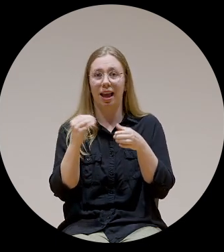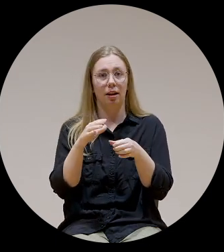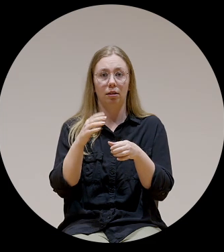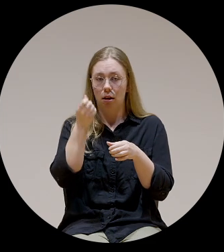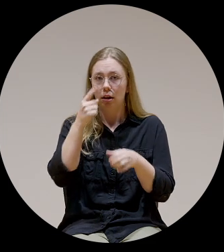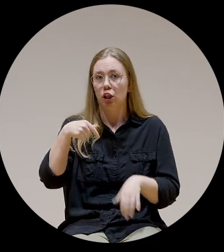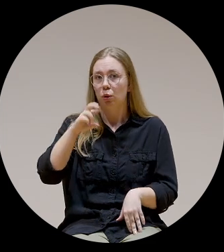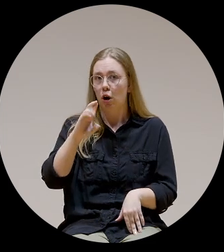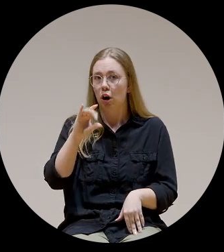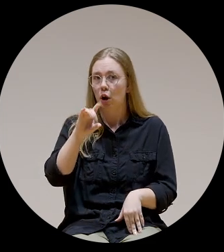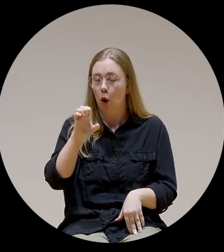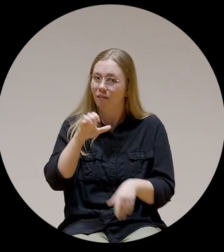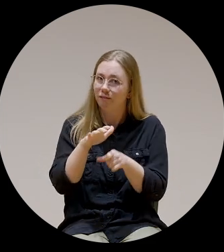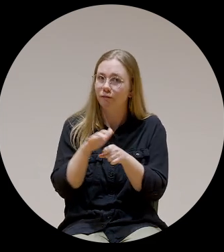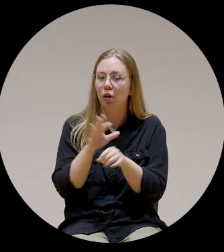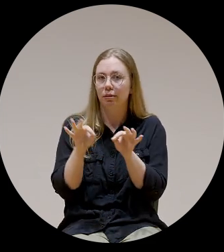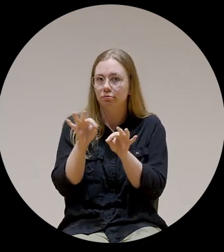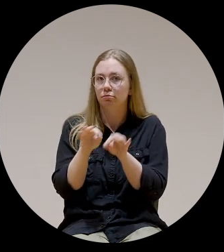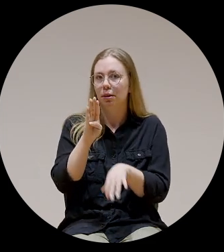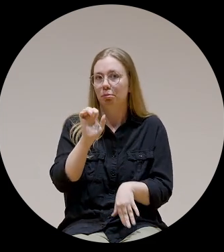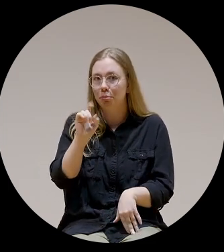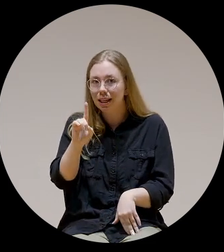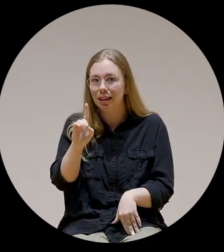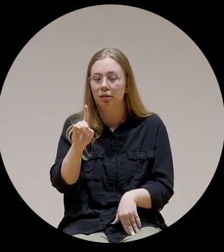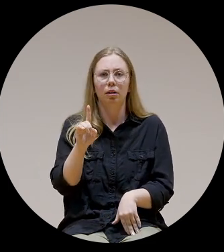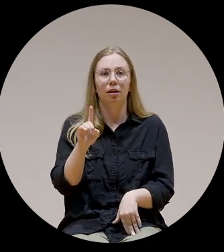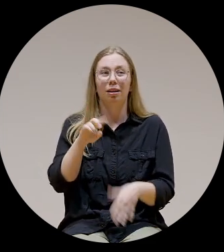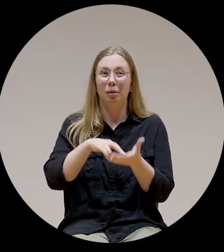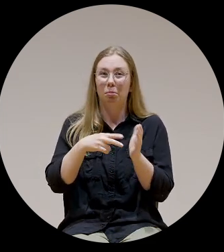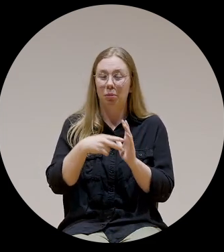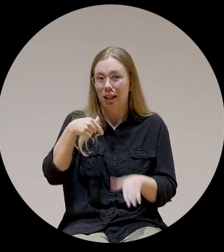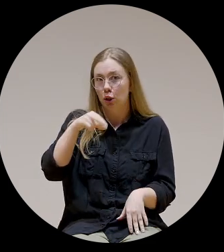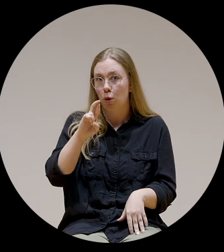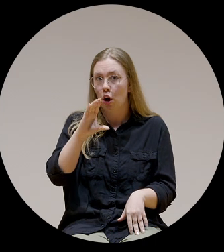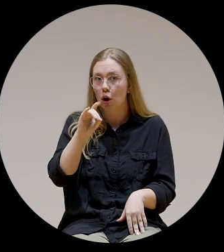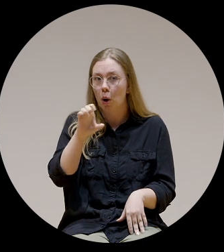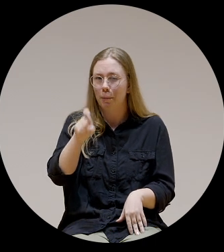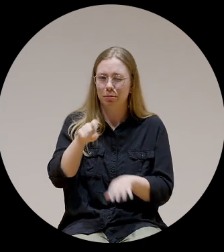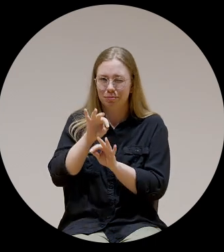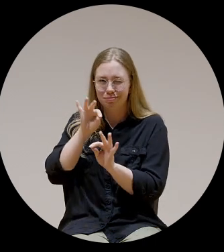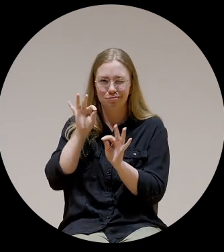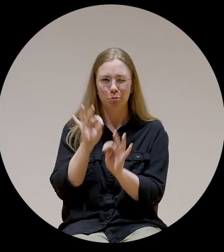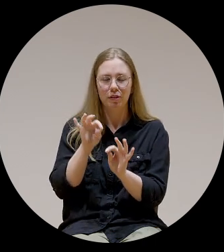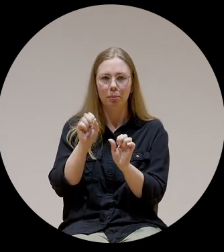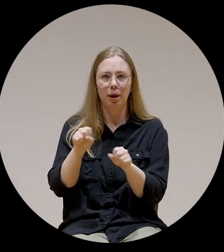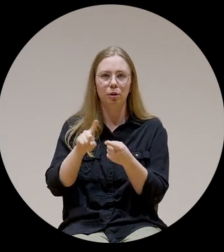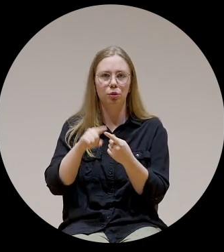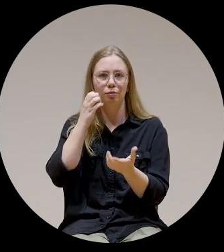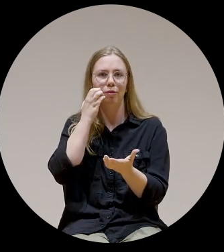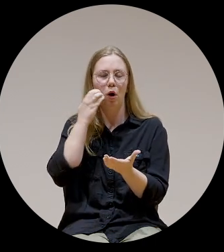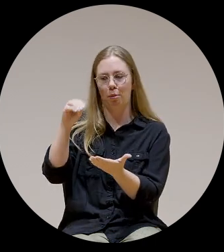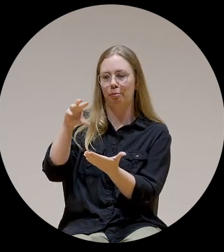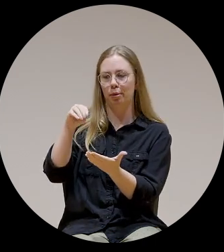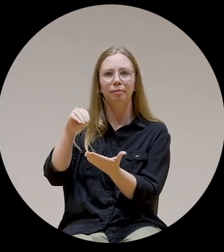is not easy to do because you have to get a QR code exactly correct for it to read, for your cell phone to read it. So she has, even